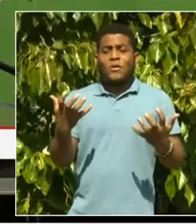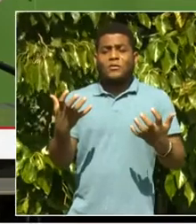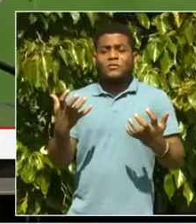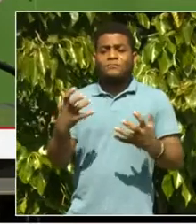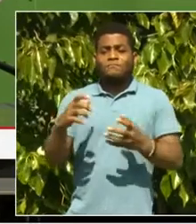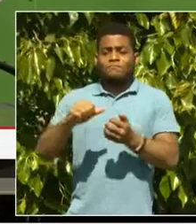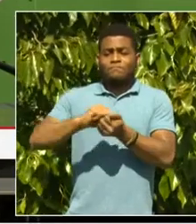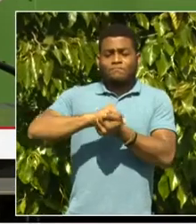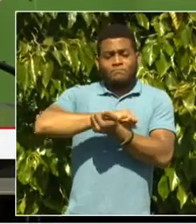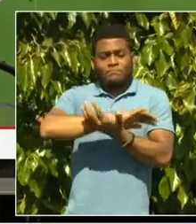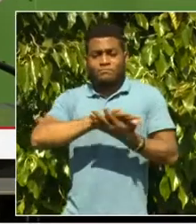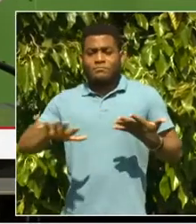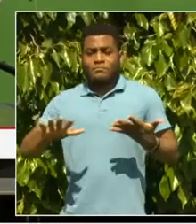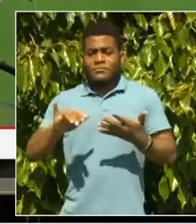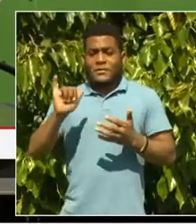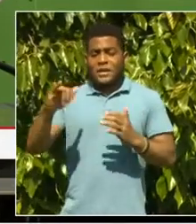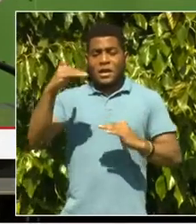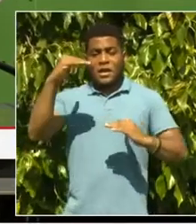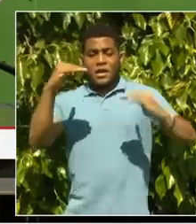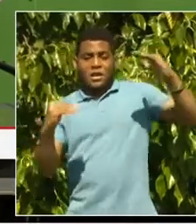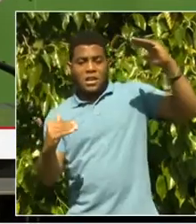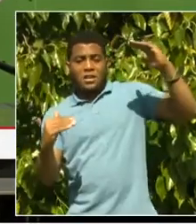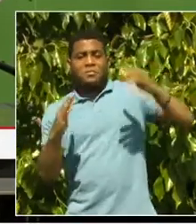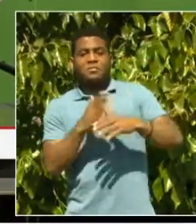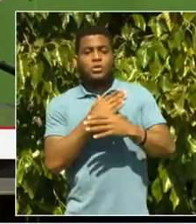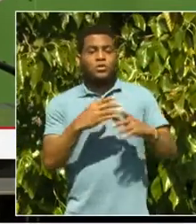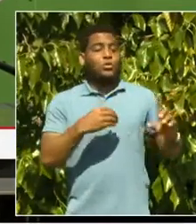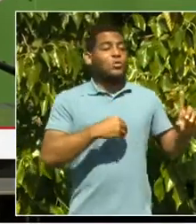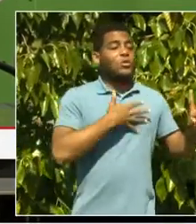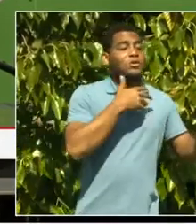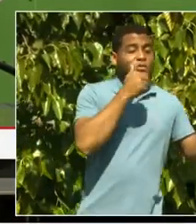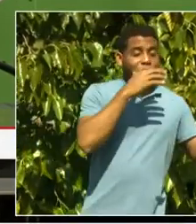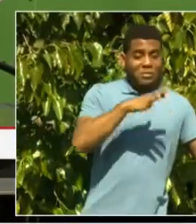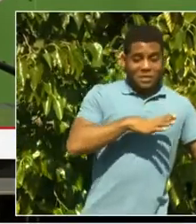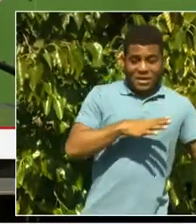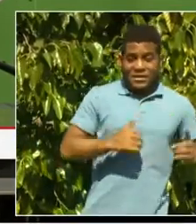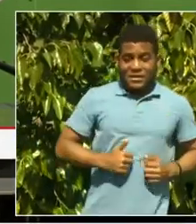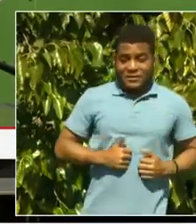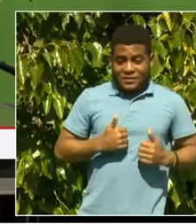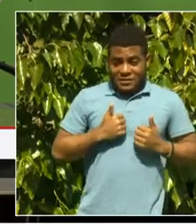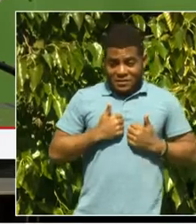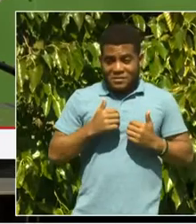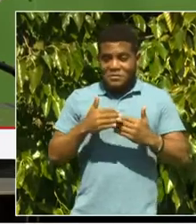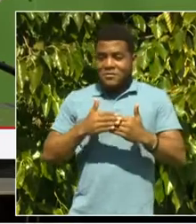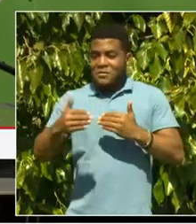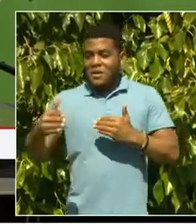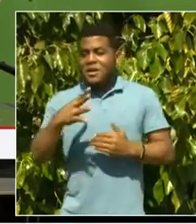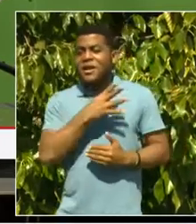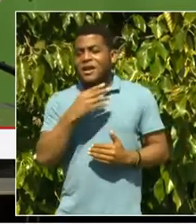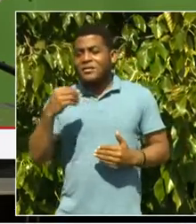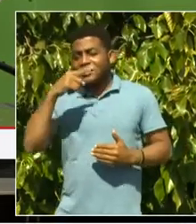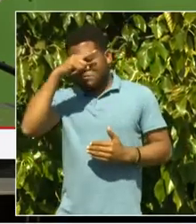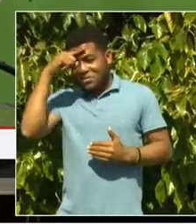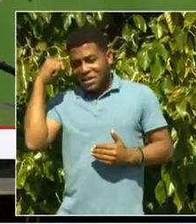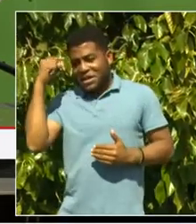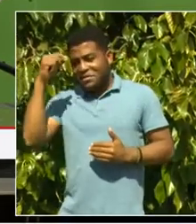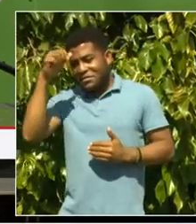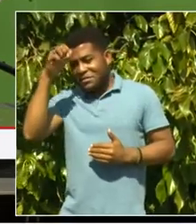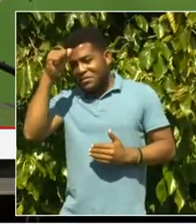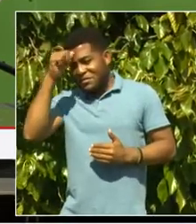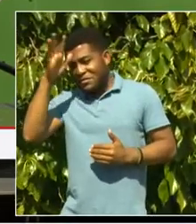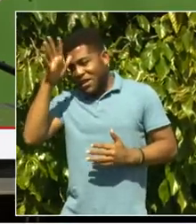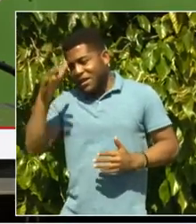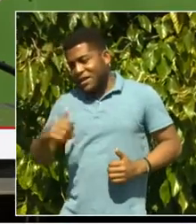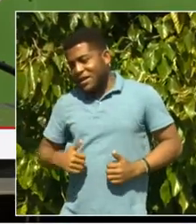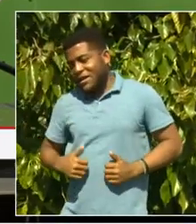woman in Washington, D.C.'s lifespan and a black man's lifespan in Washington, D.C. And we